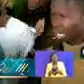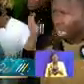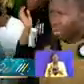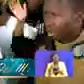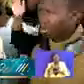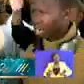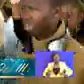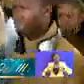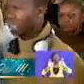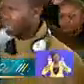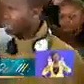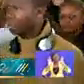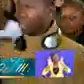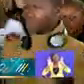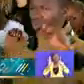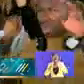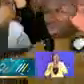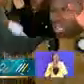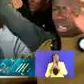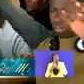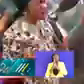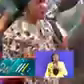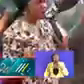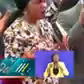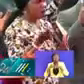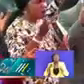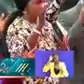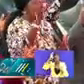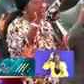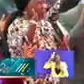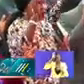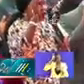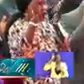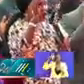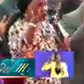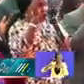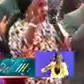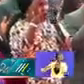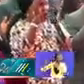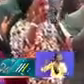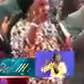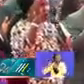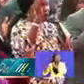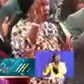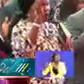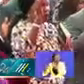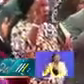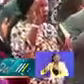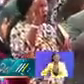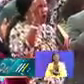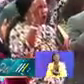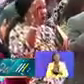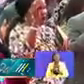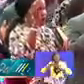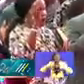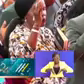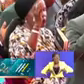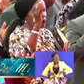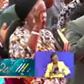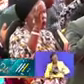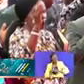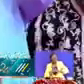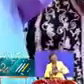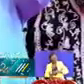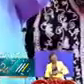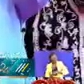lift up your hands let's make prayers of agreement father for the sake of a generation we were born in the season